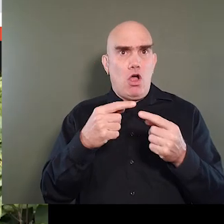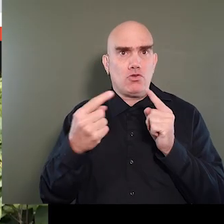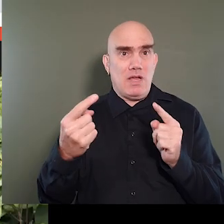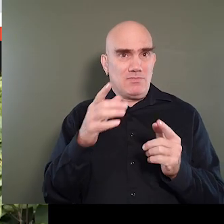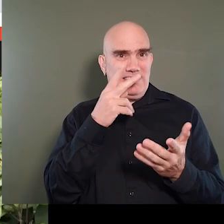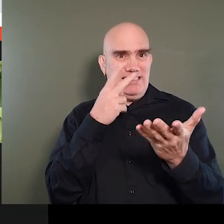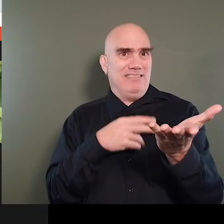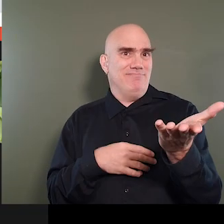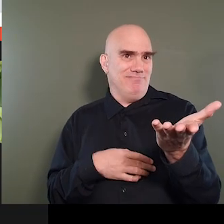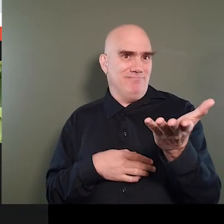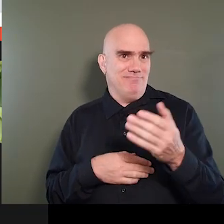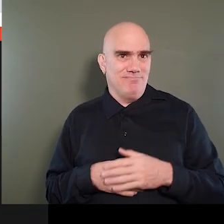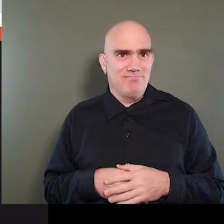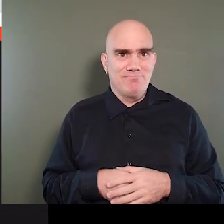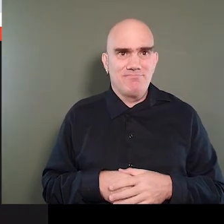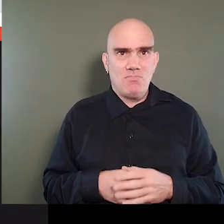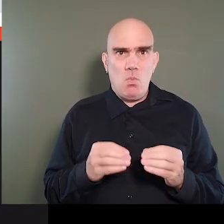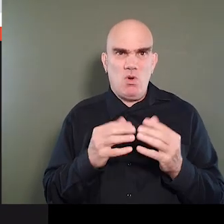that for us.